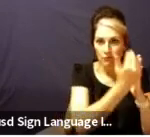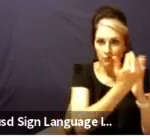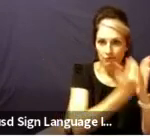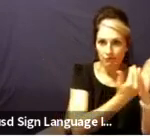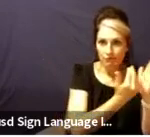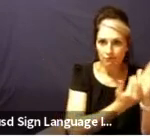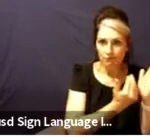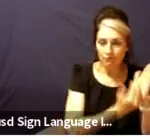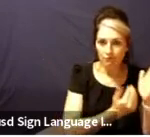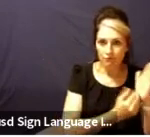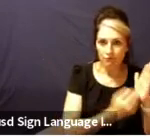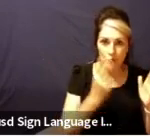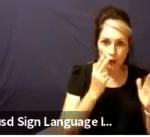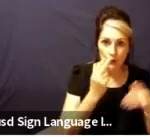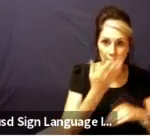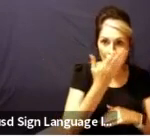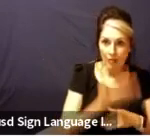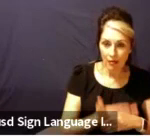Oh, sorry.